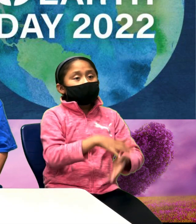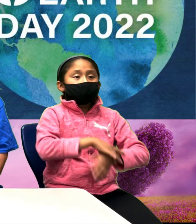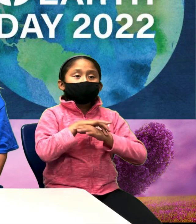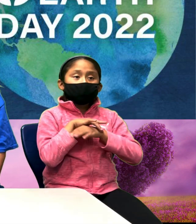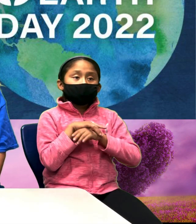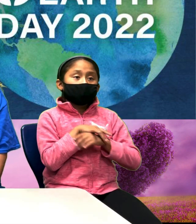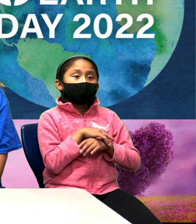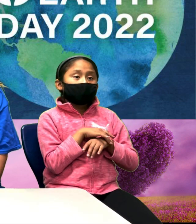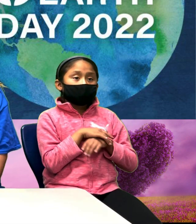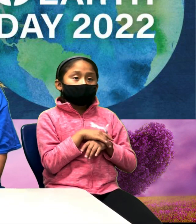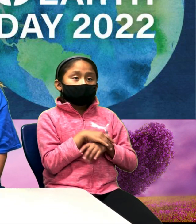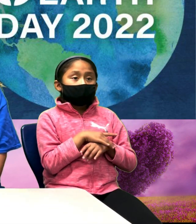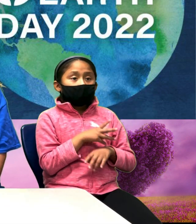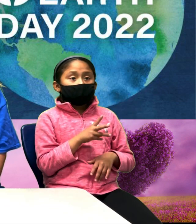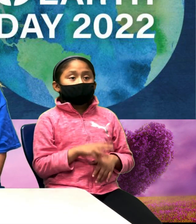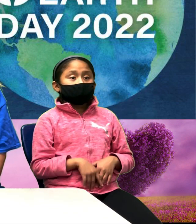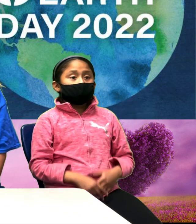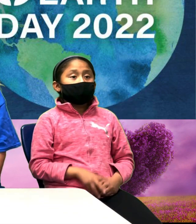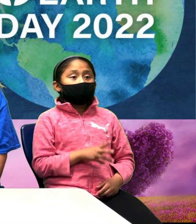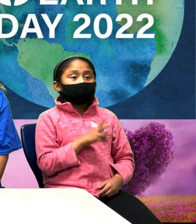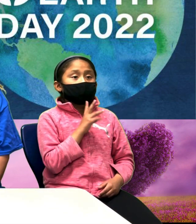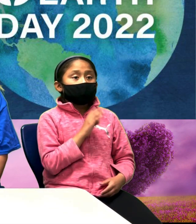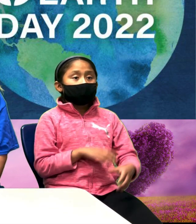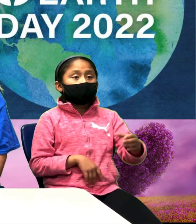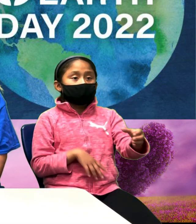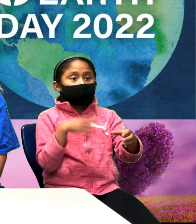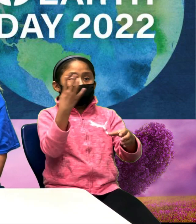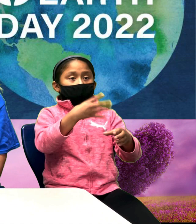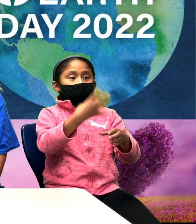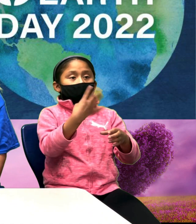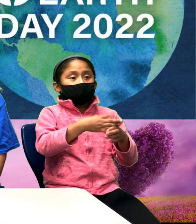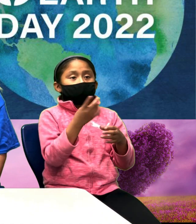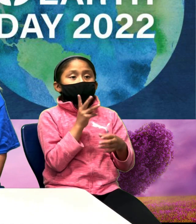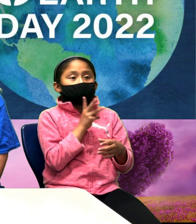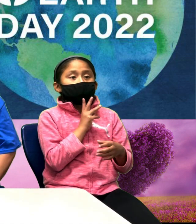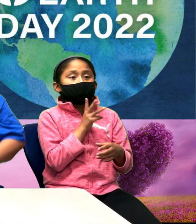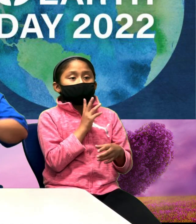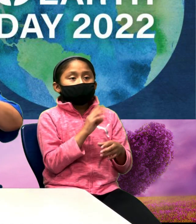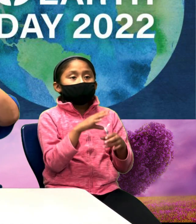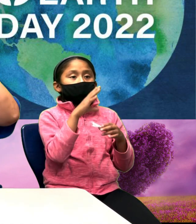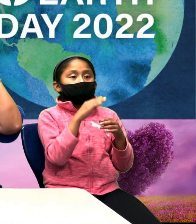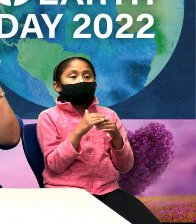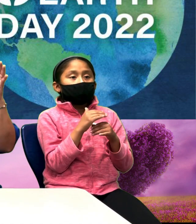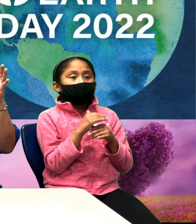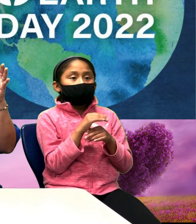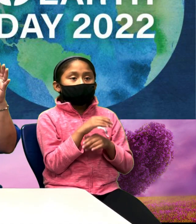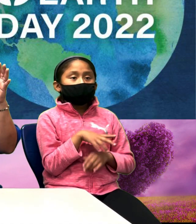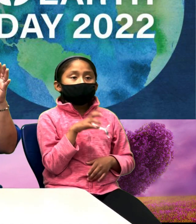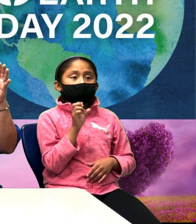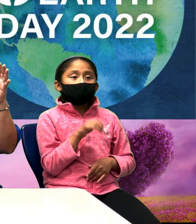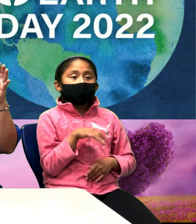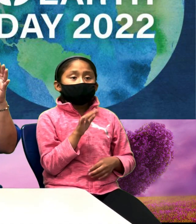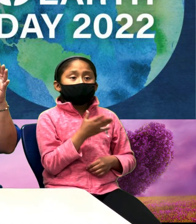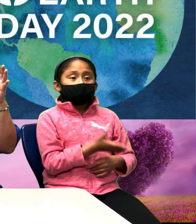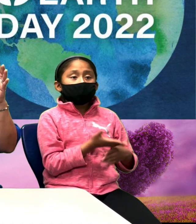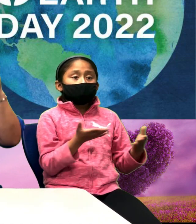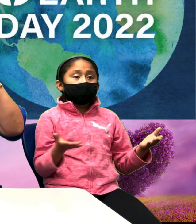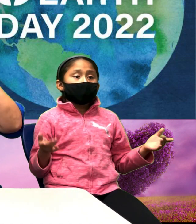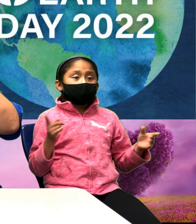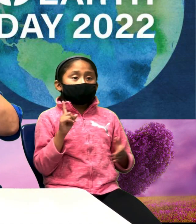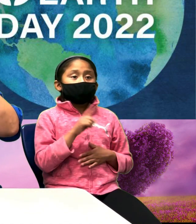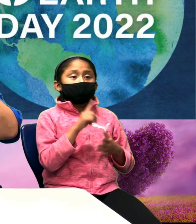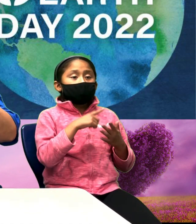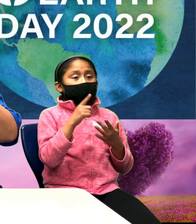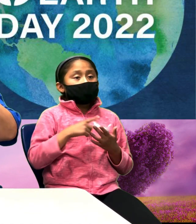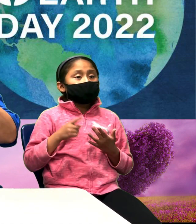we have water bottle watering stations. All of those things